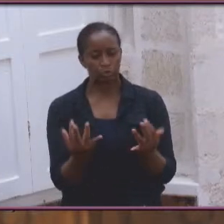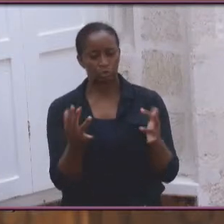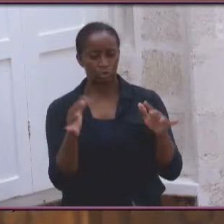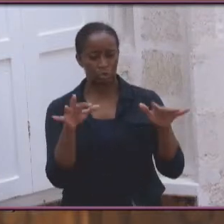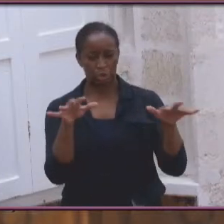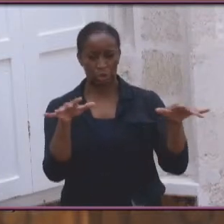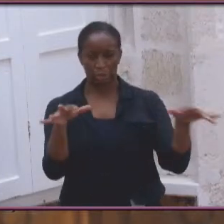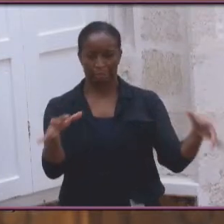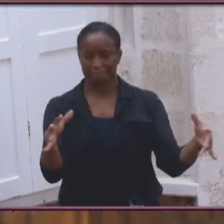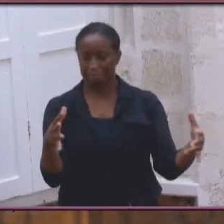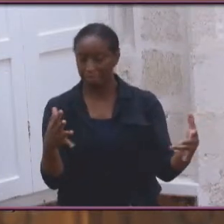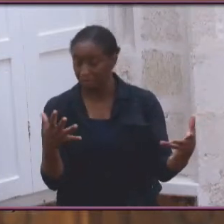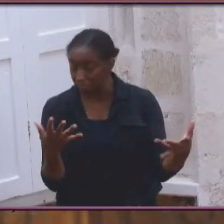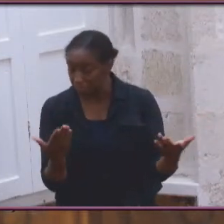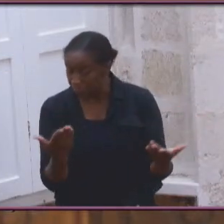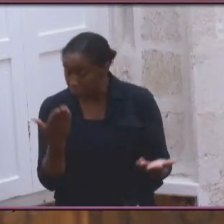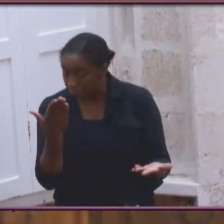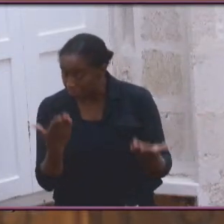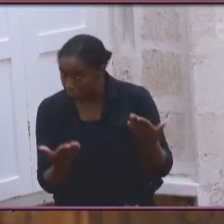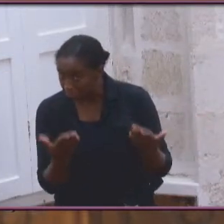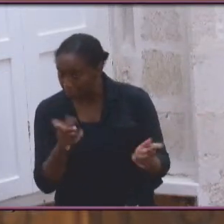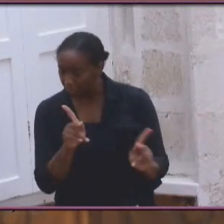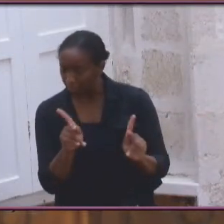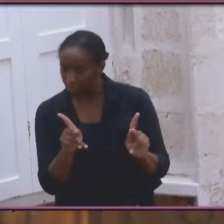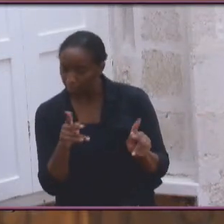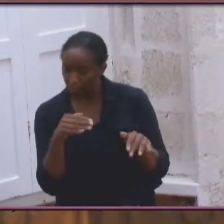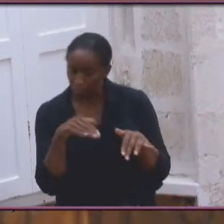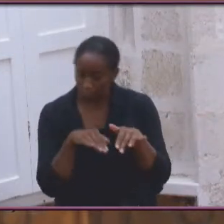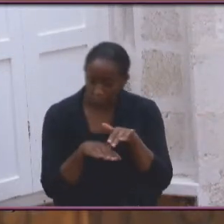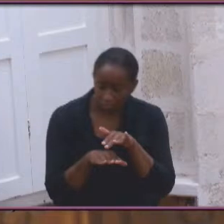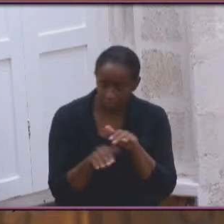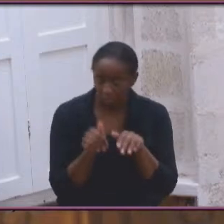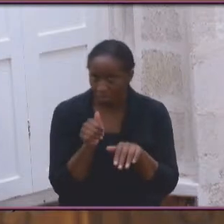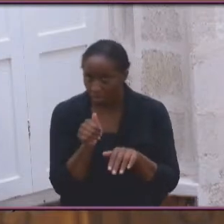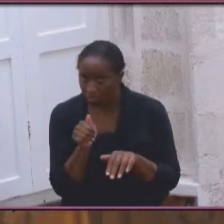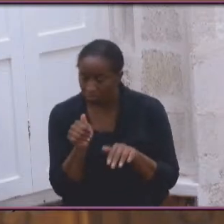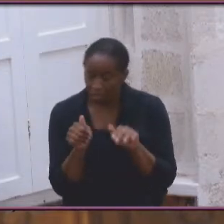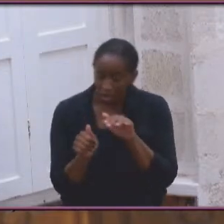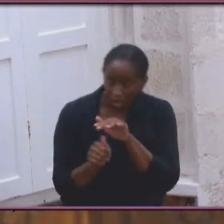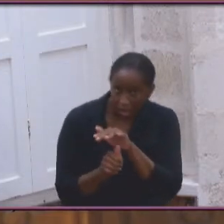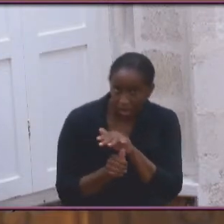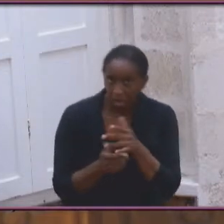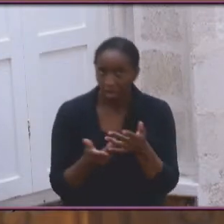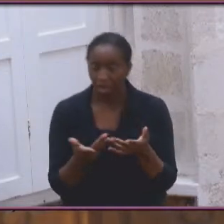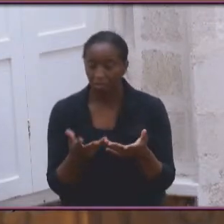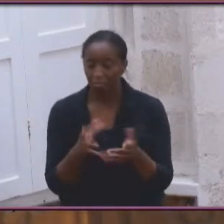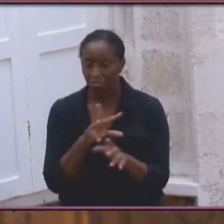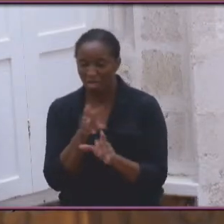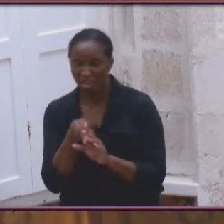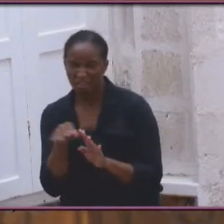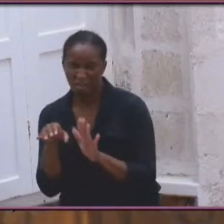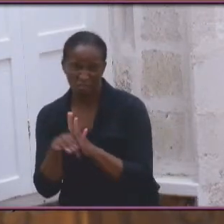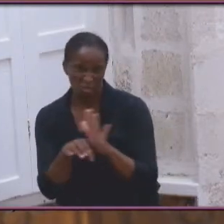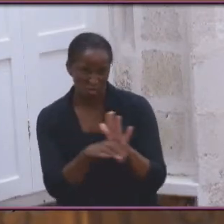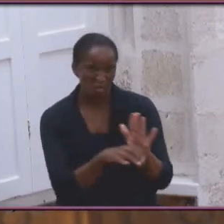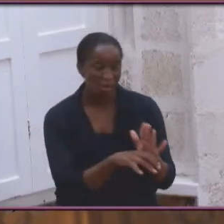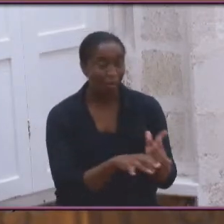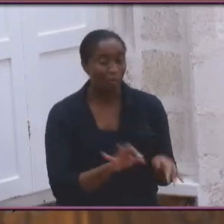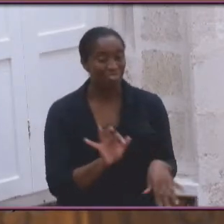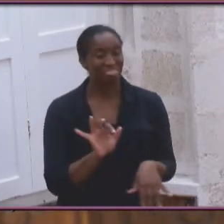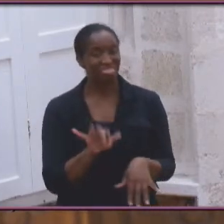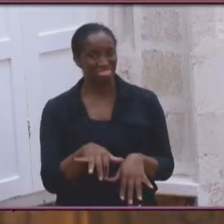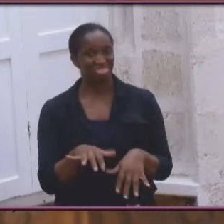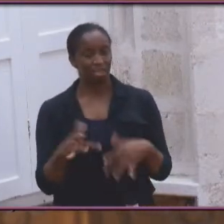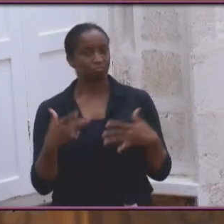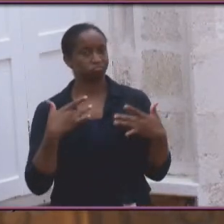and committing crimes. So and that is definitely a public health concern. The other annoying matter and